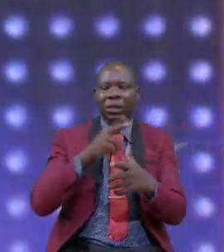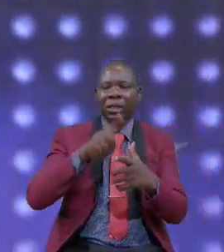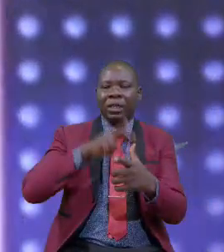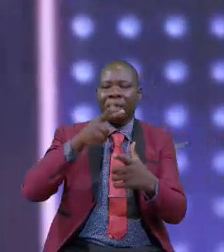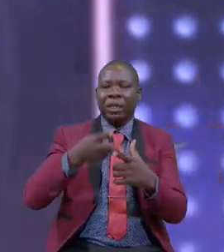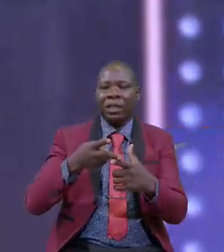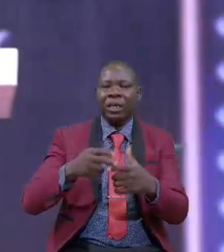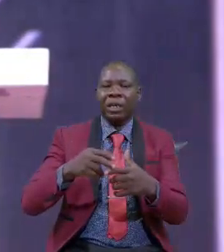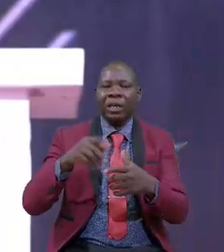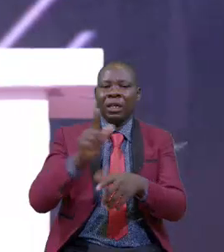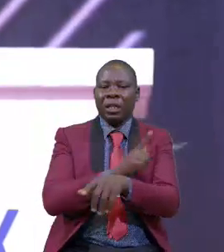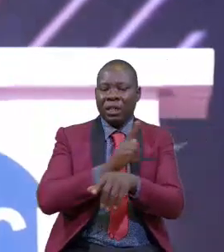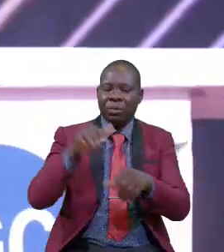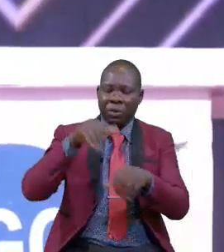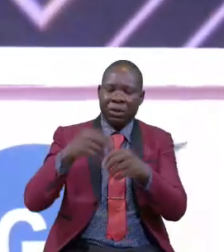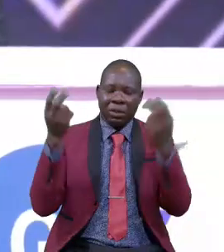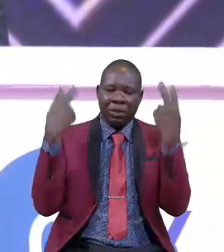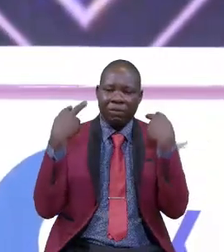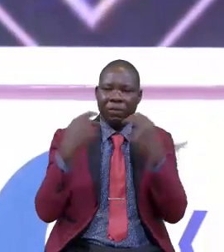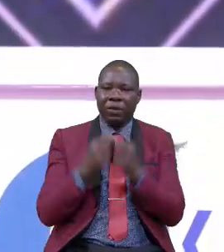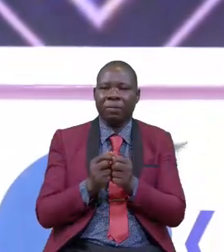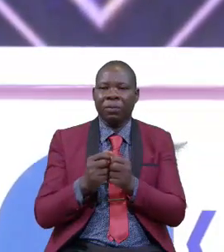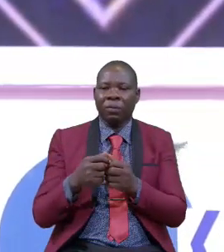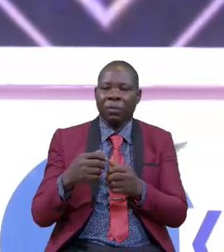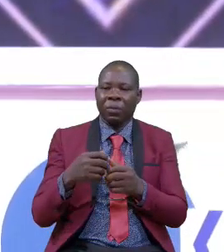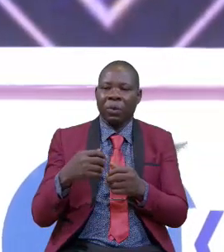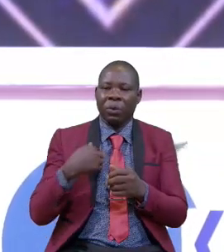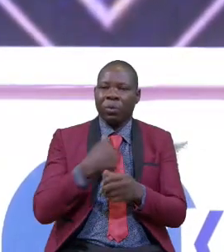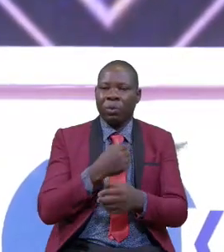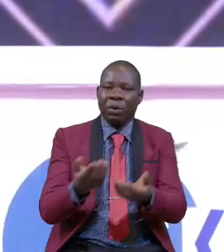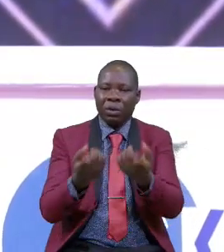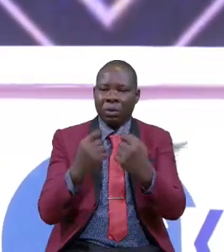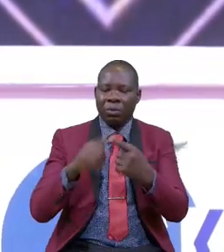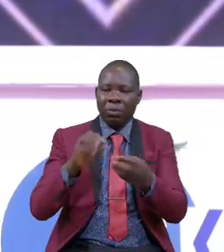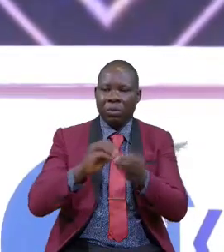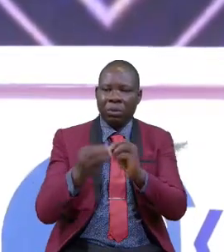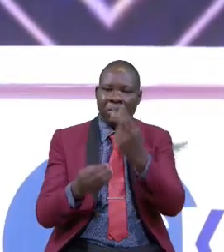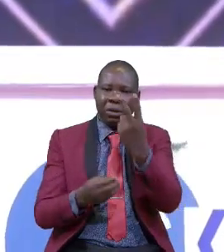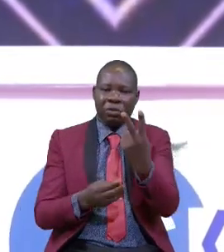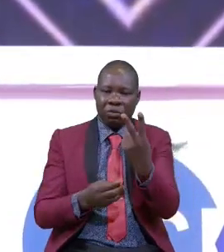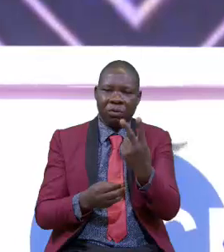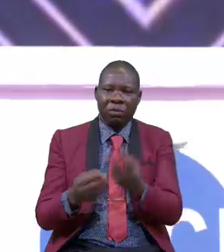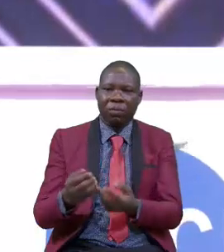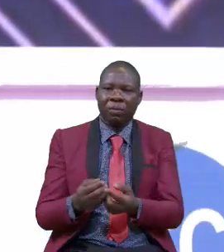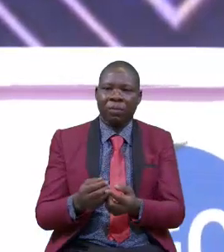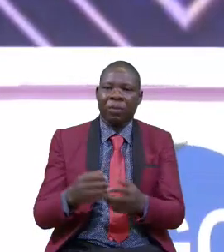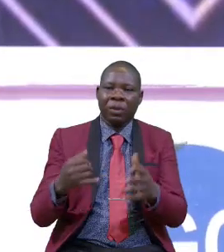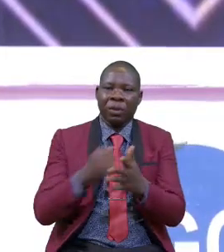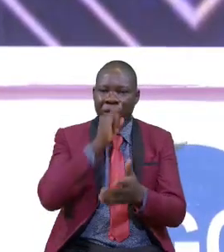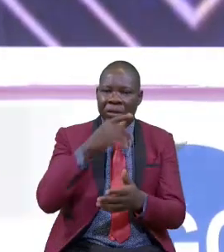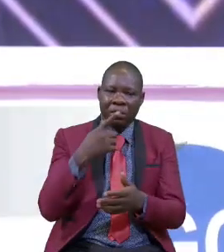in vain. We're coming to number two here. Number two is the freedom